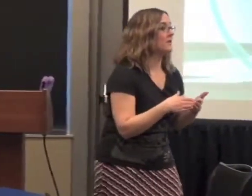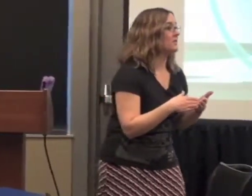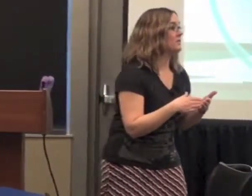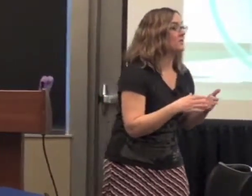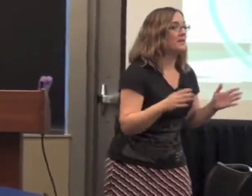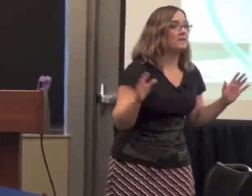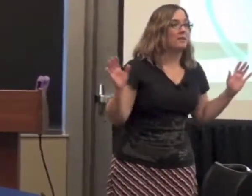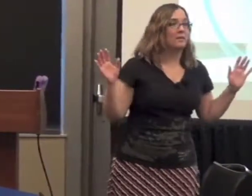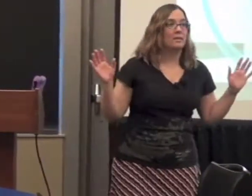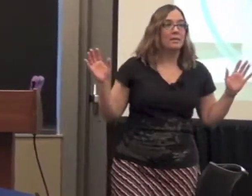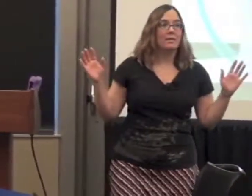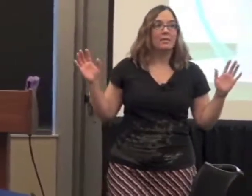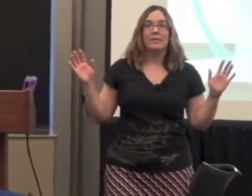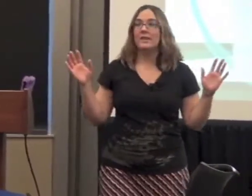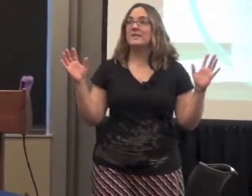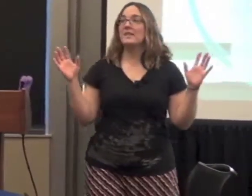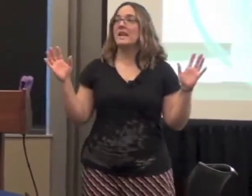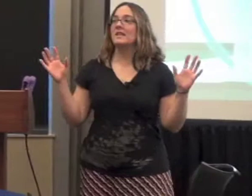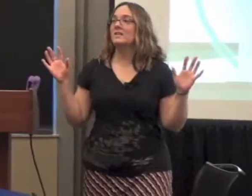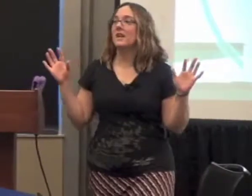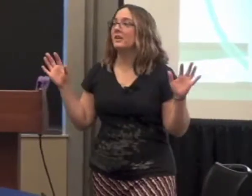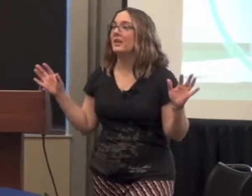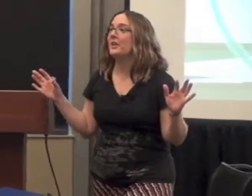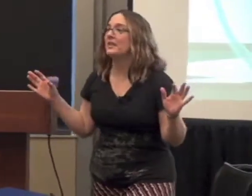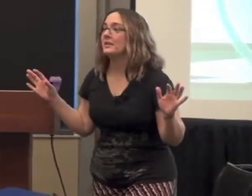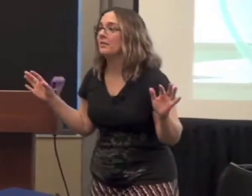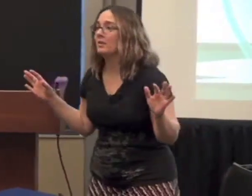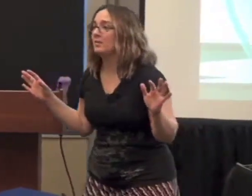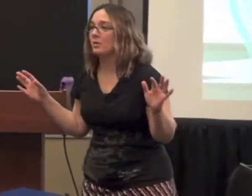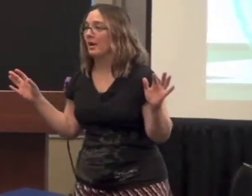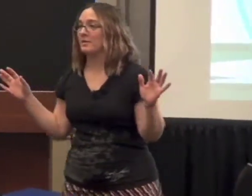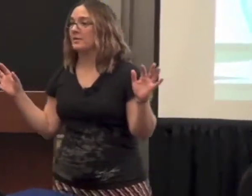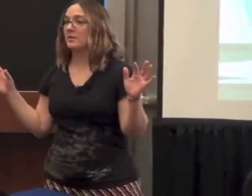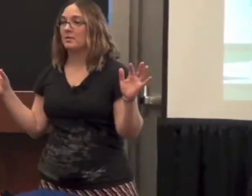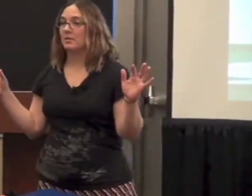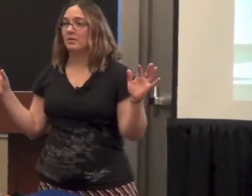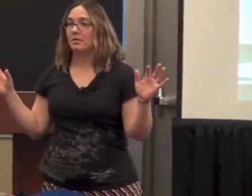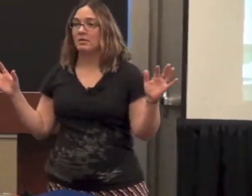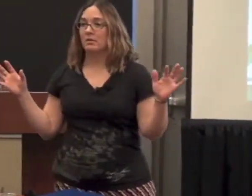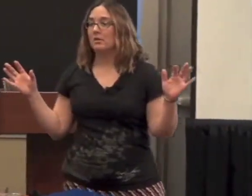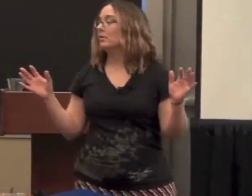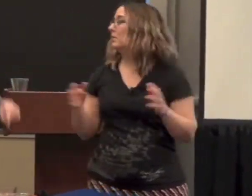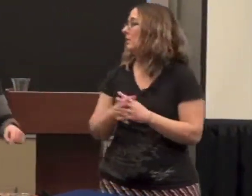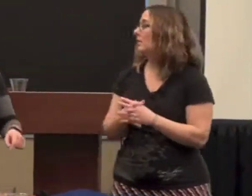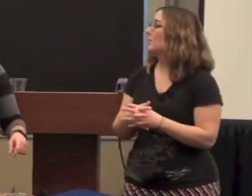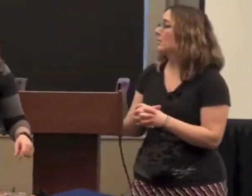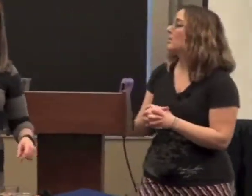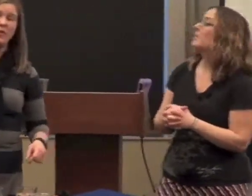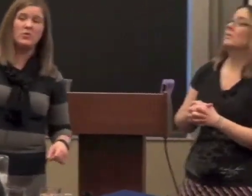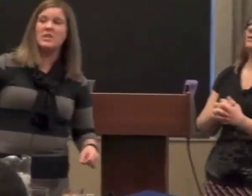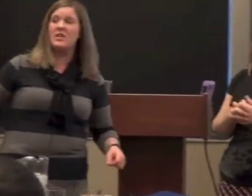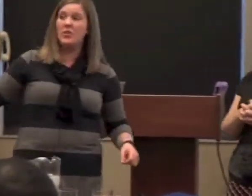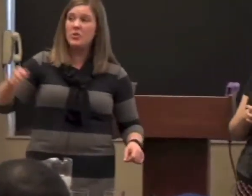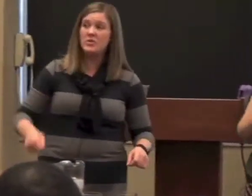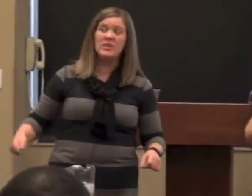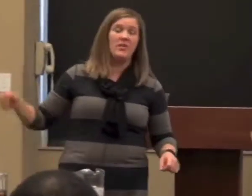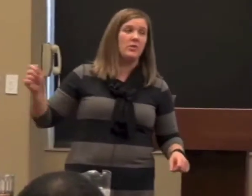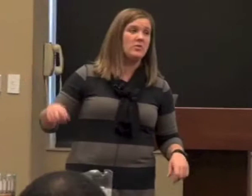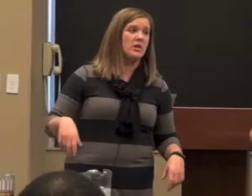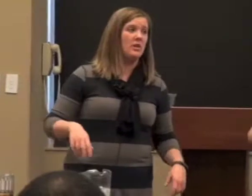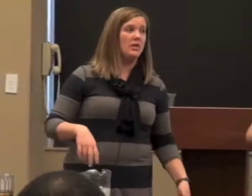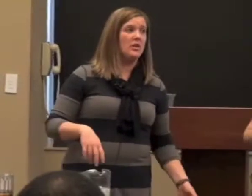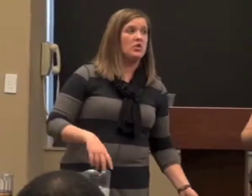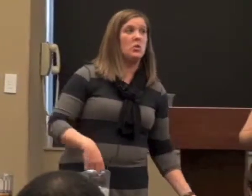skills, let's just face it, that it's going to take the entire year to get 72 trials. But not only that, if it's a behavior that they're using and they're using